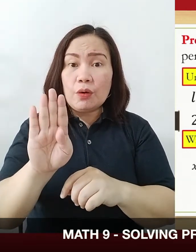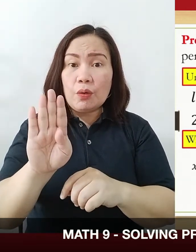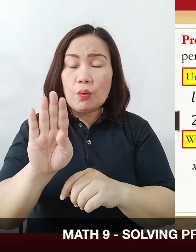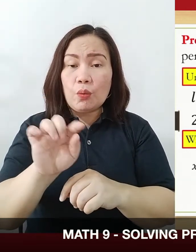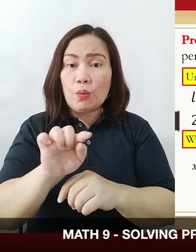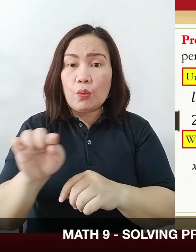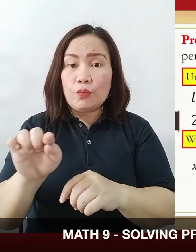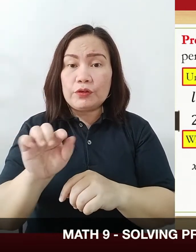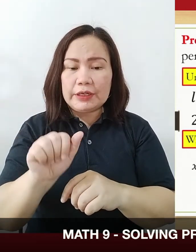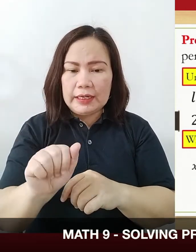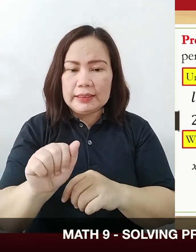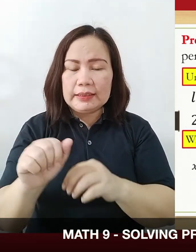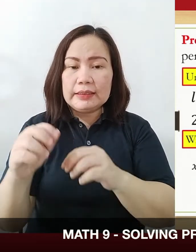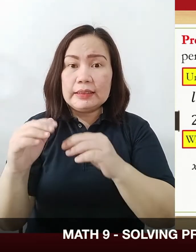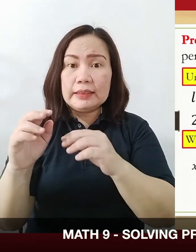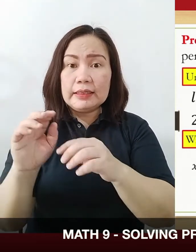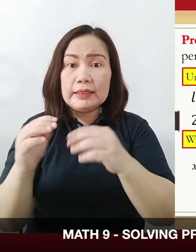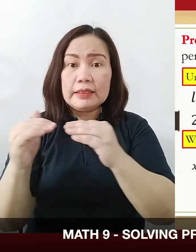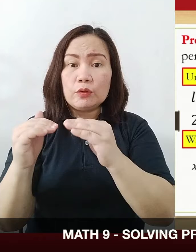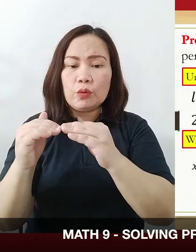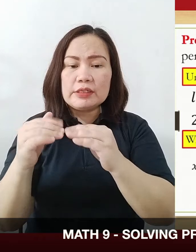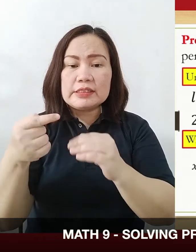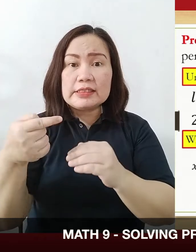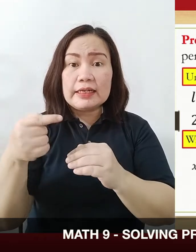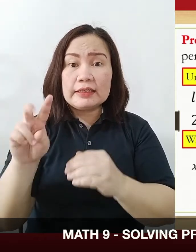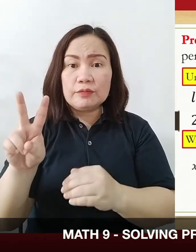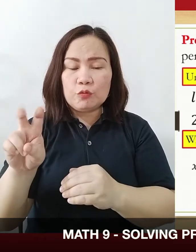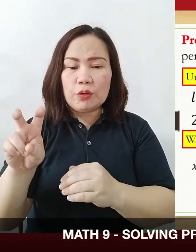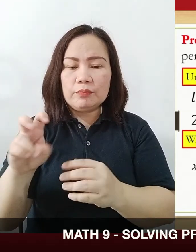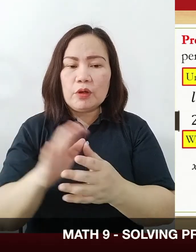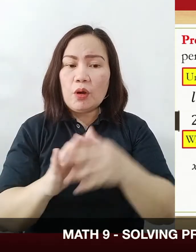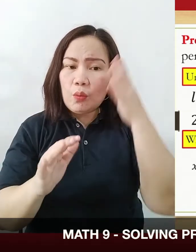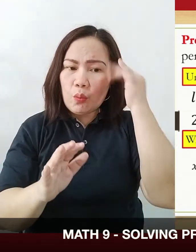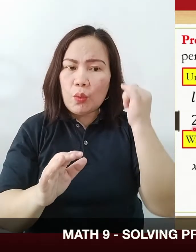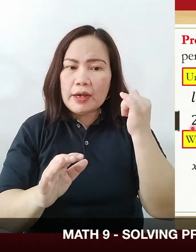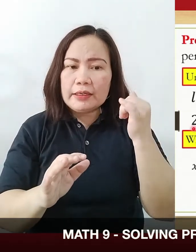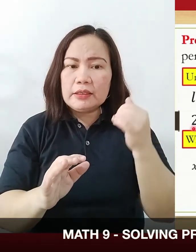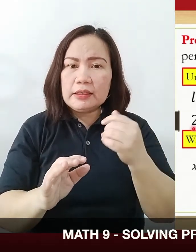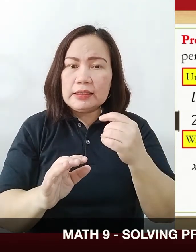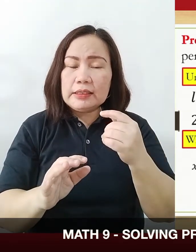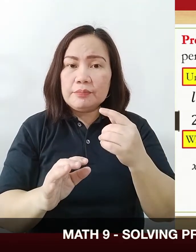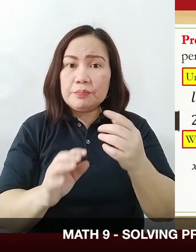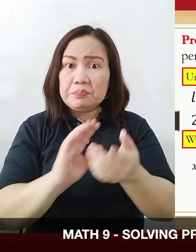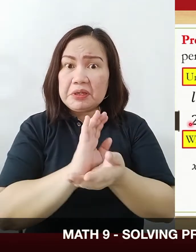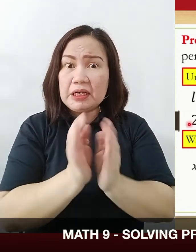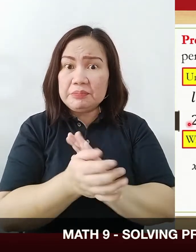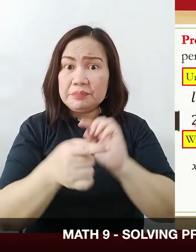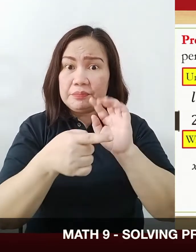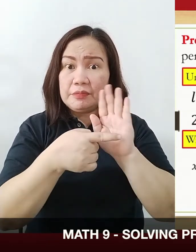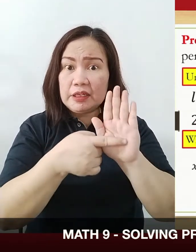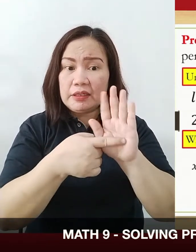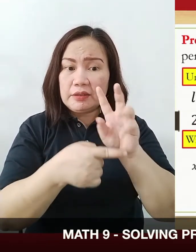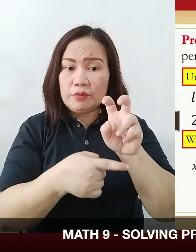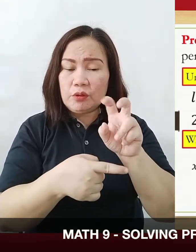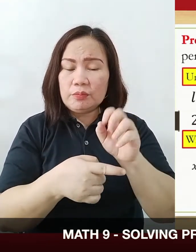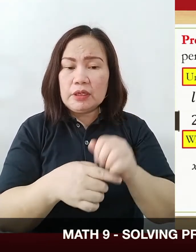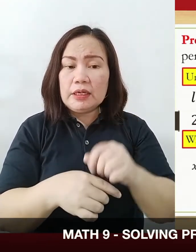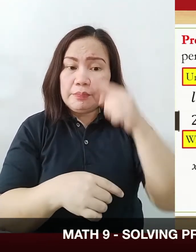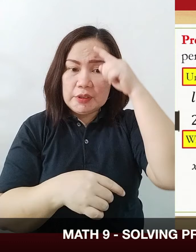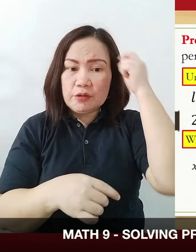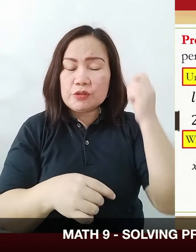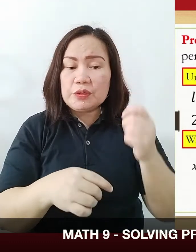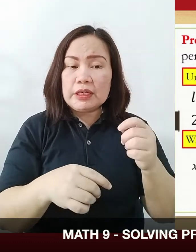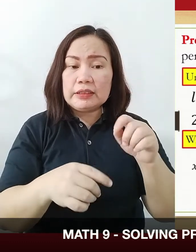12. Okay? Now, bakit naging 12? Okay? Because we can divide this equation